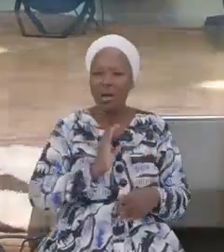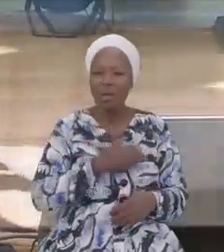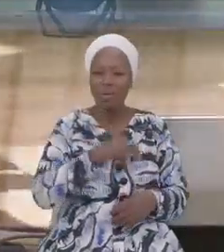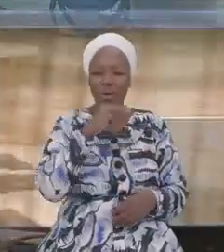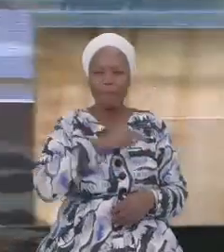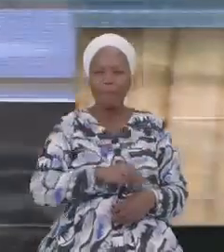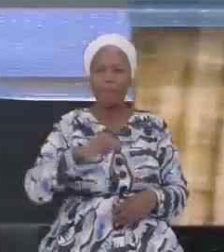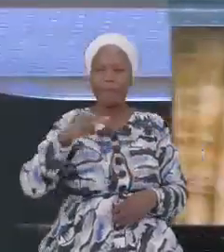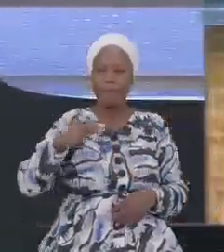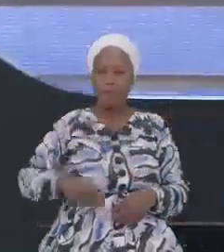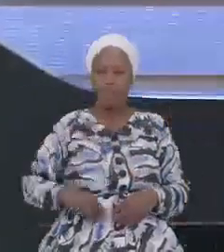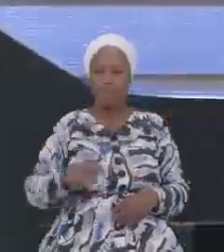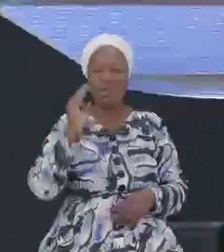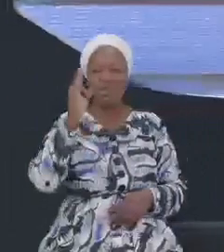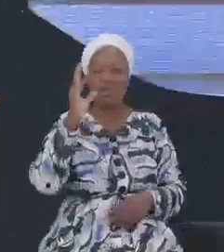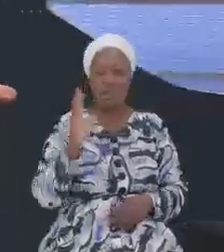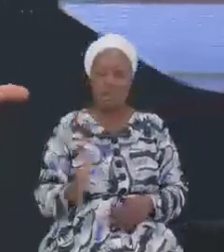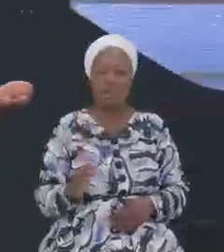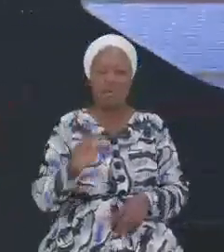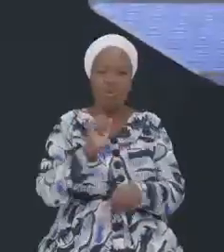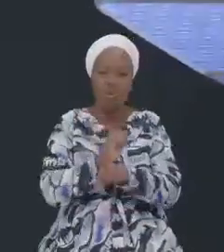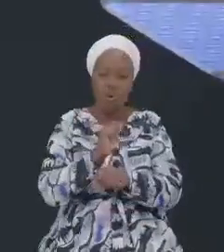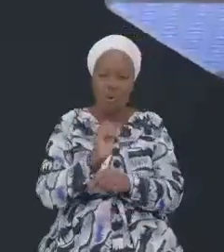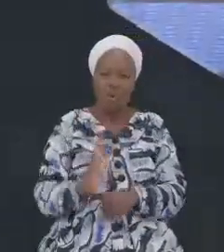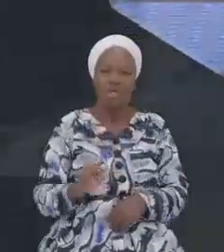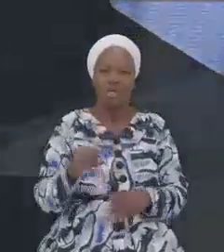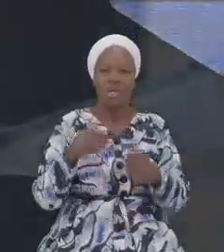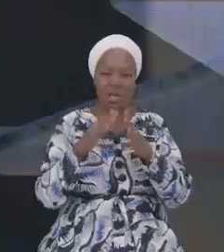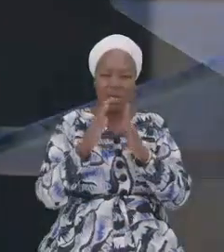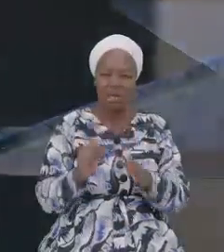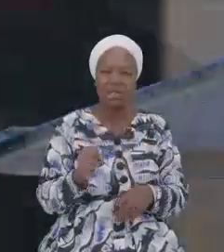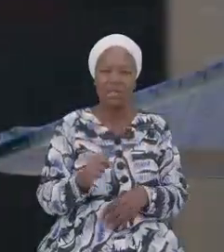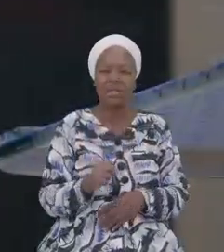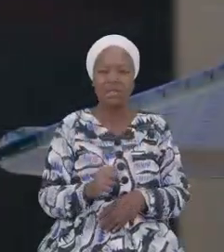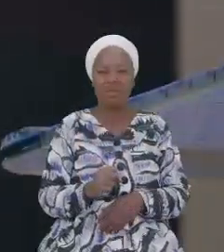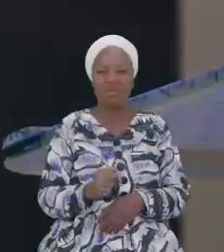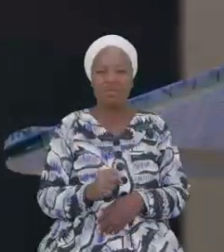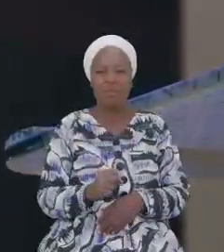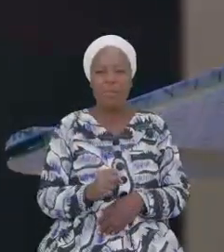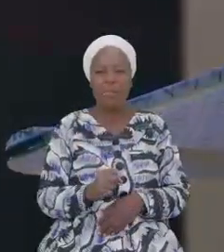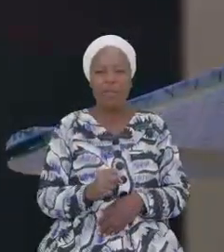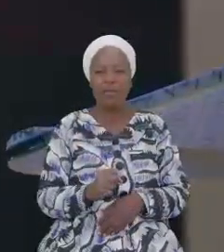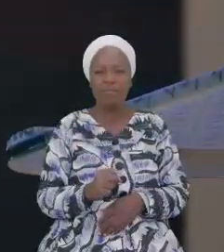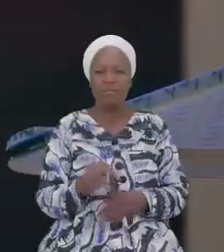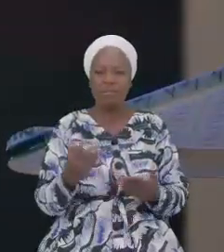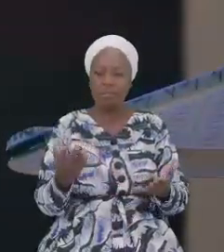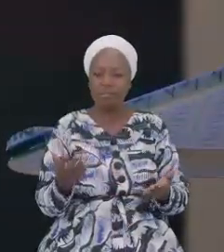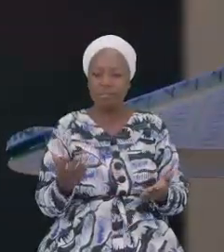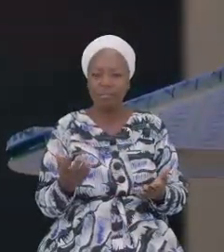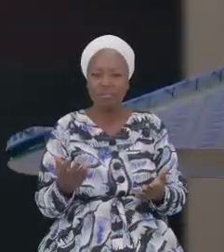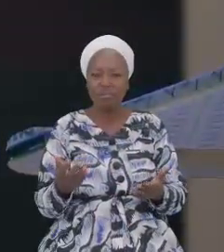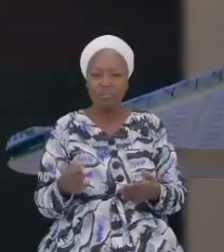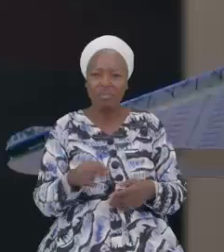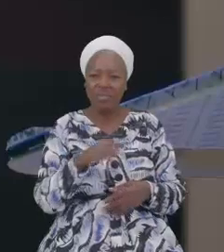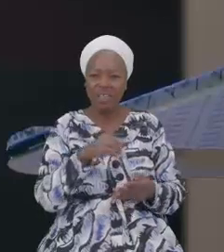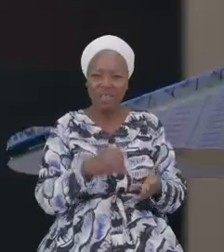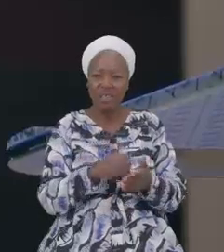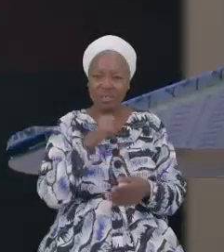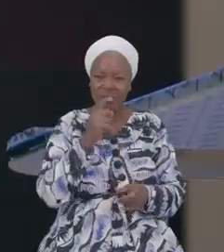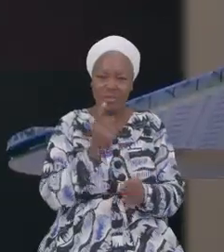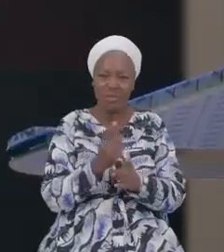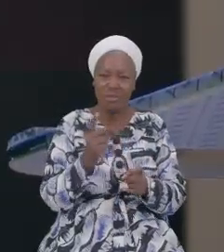members, ministers, workers, leaders, sometimes we have to be not really that